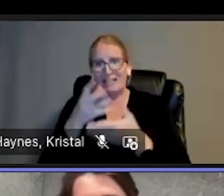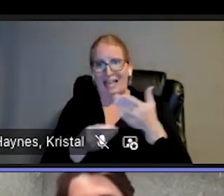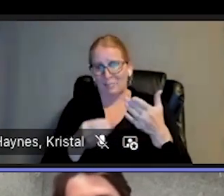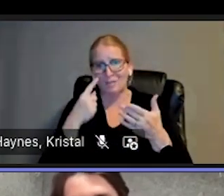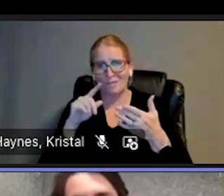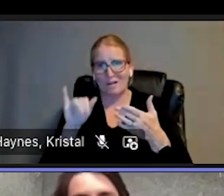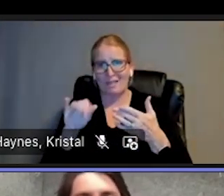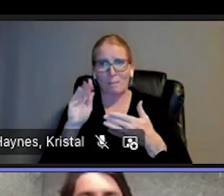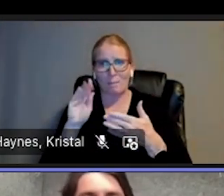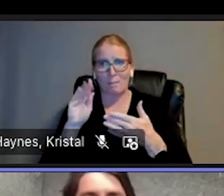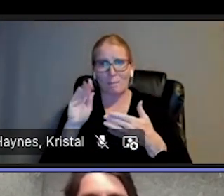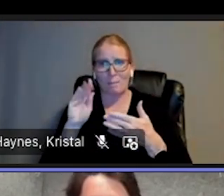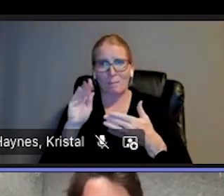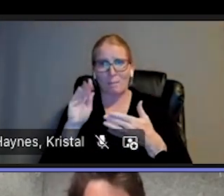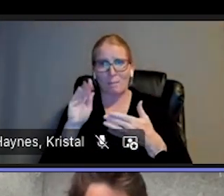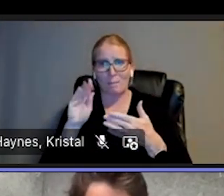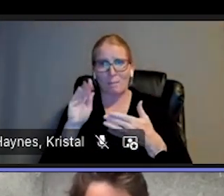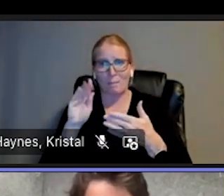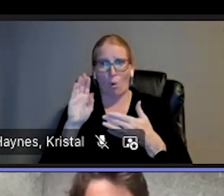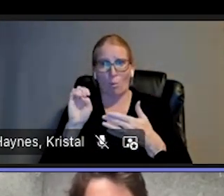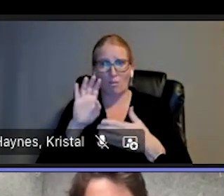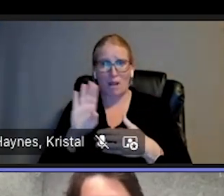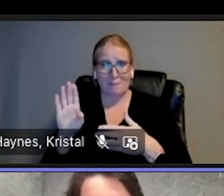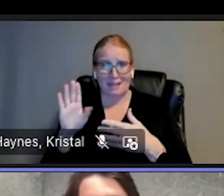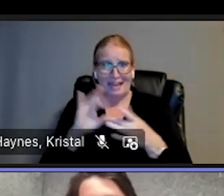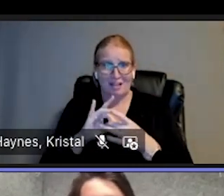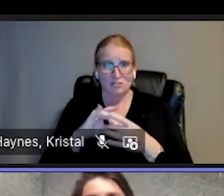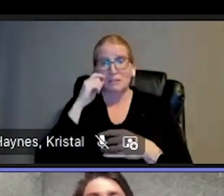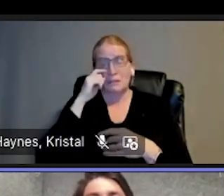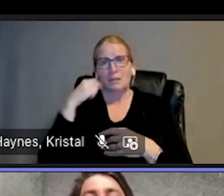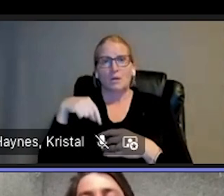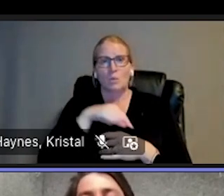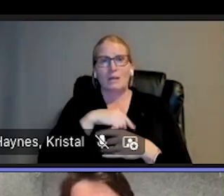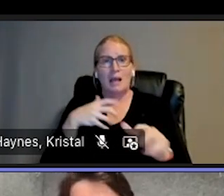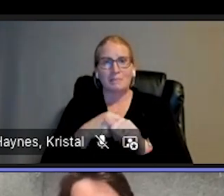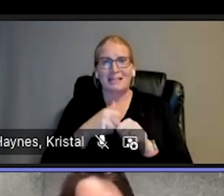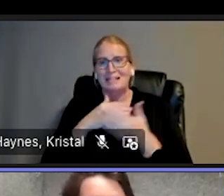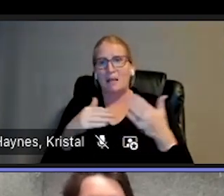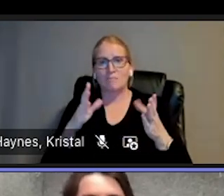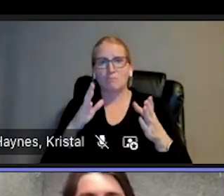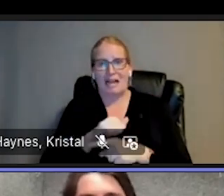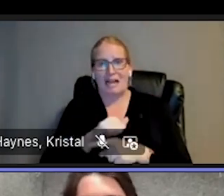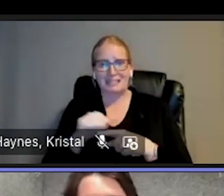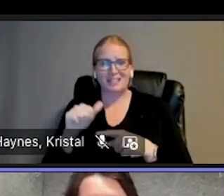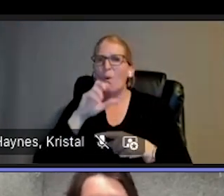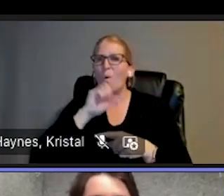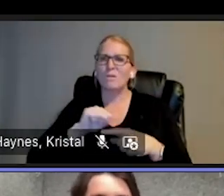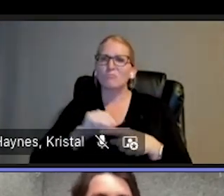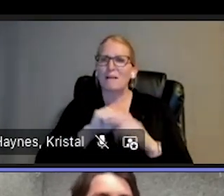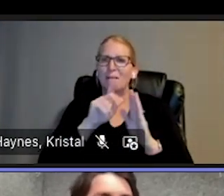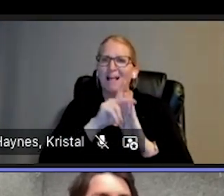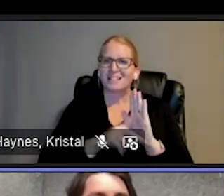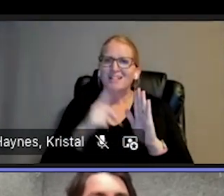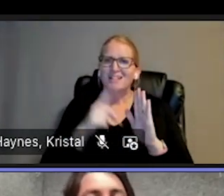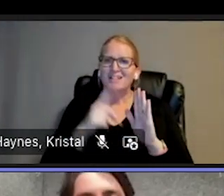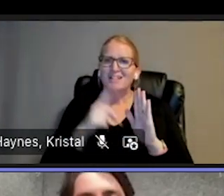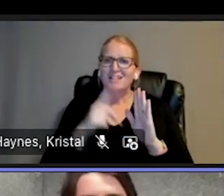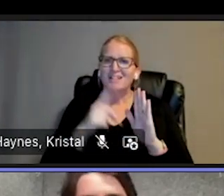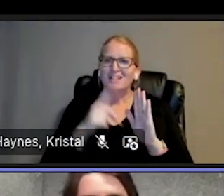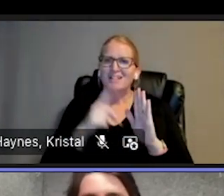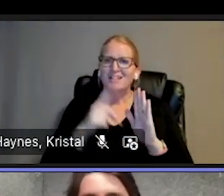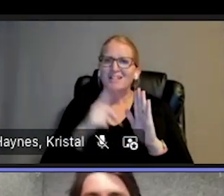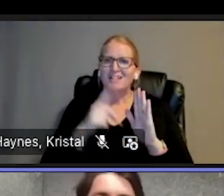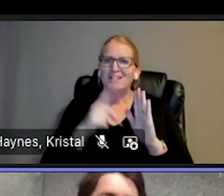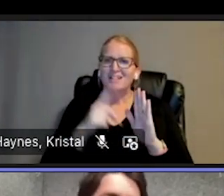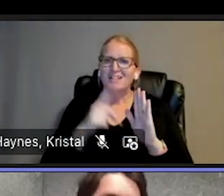collection practices at the Public Service Department to strengthen the planning work that